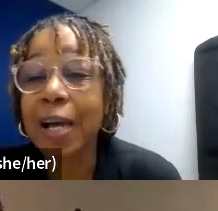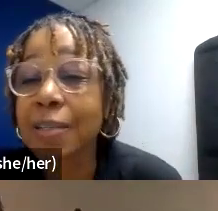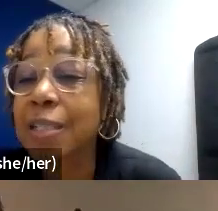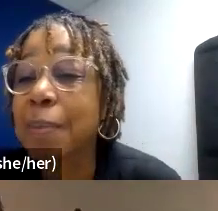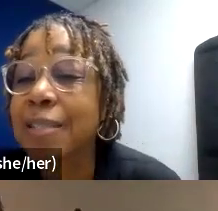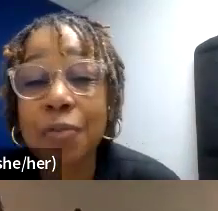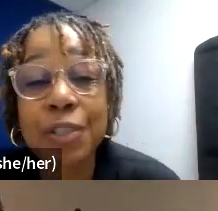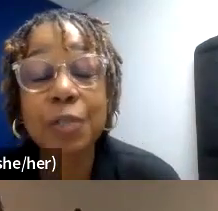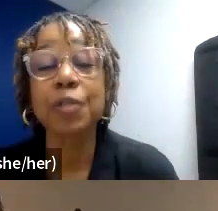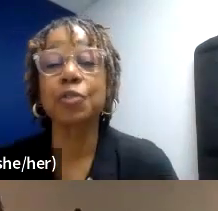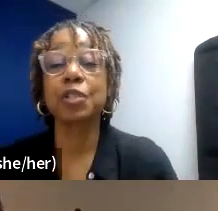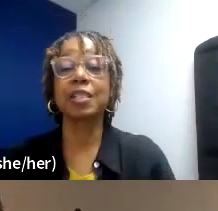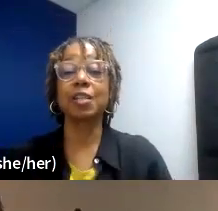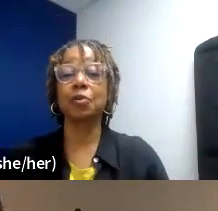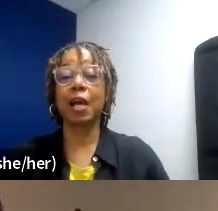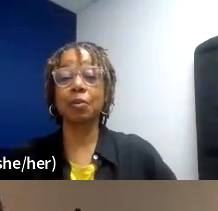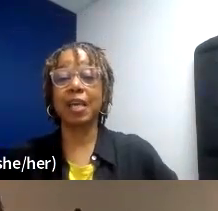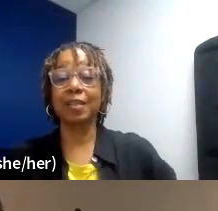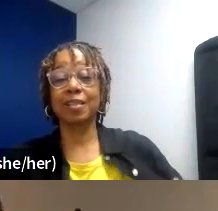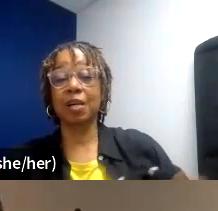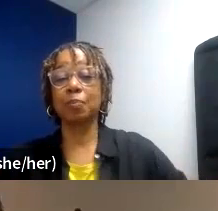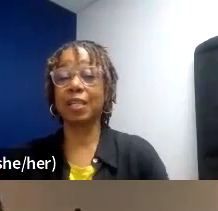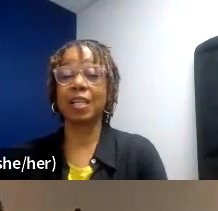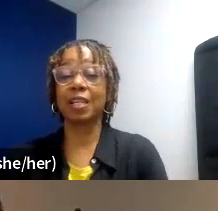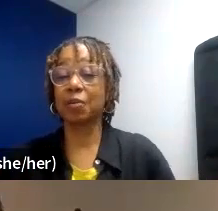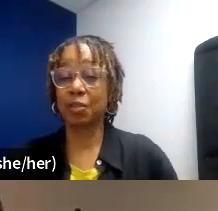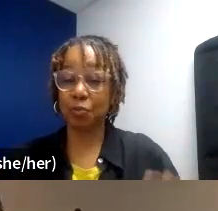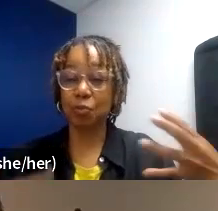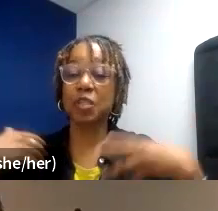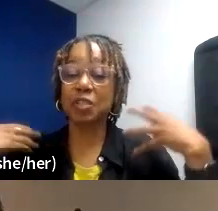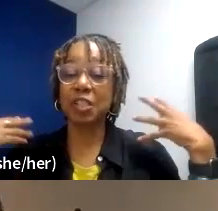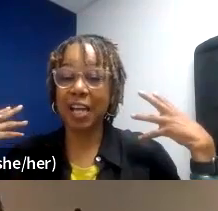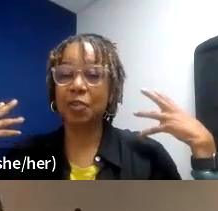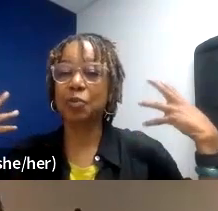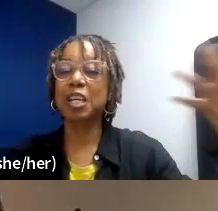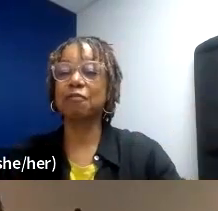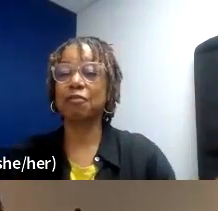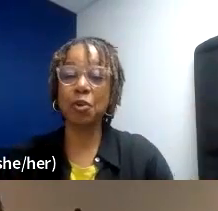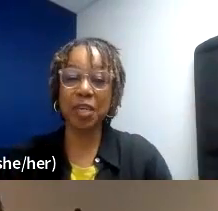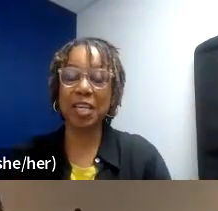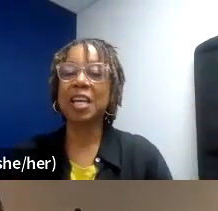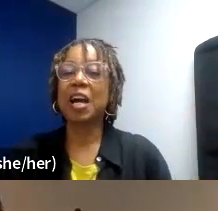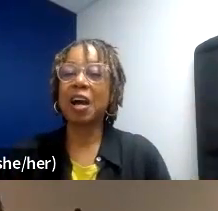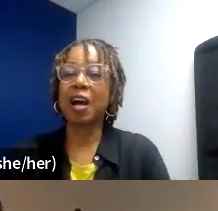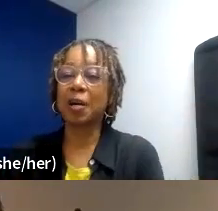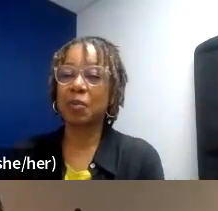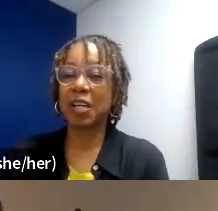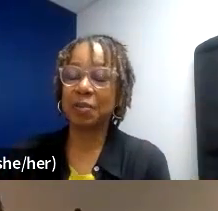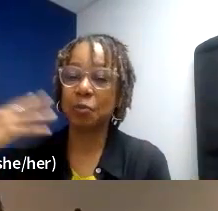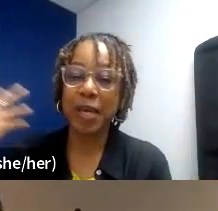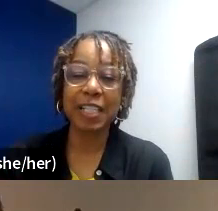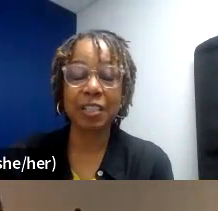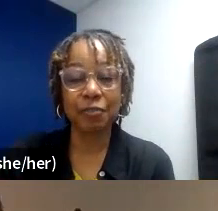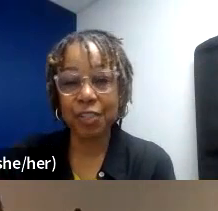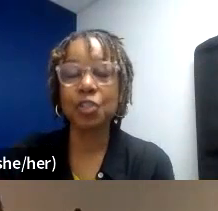and I see myself in this picture and didn't know that I was at a meeting that they were kind of reconfirming